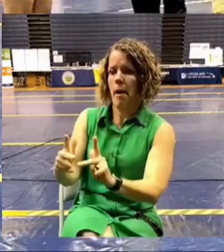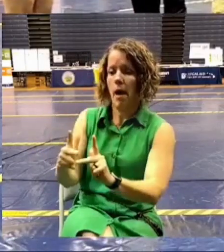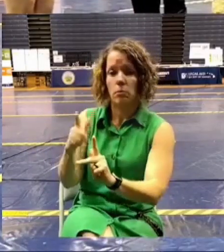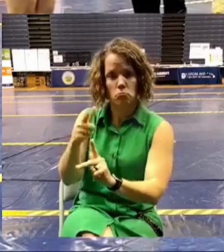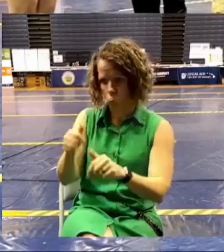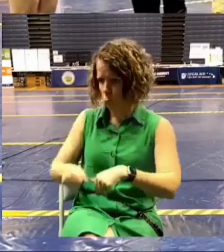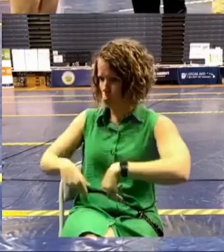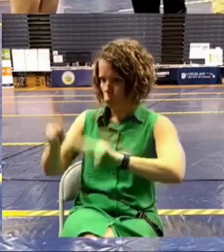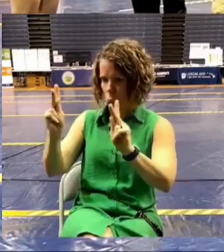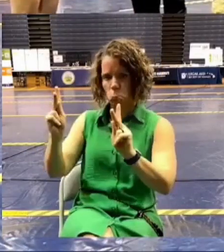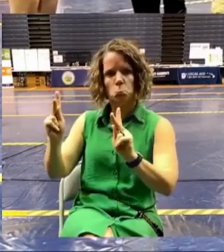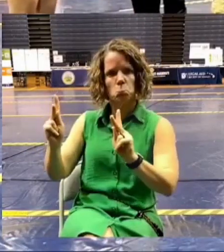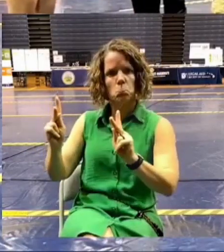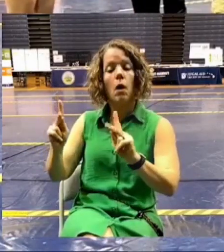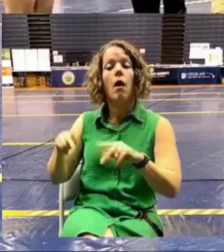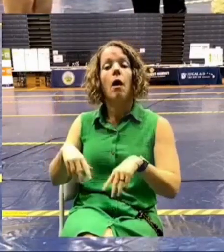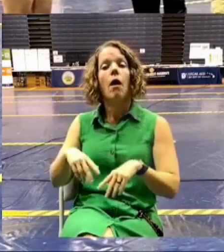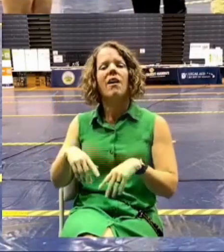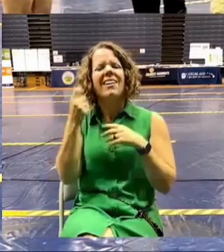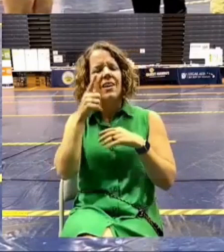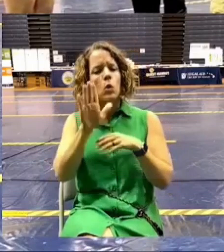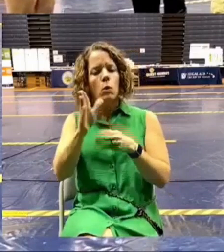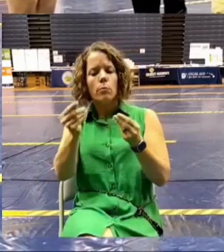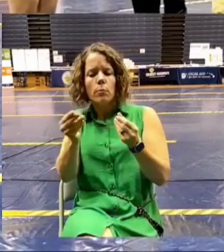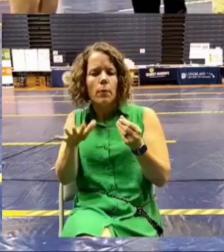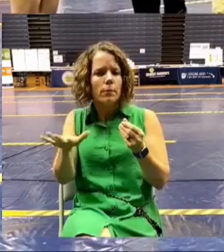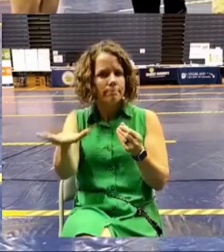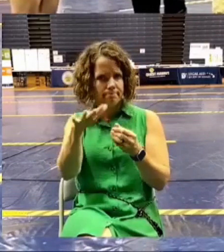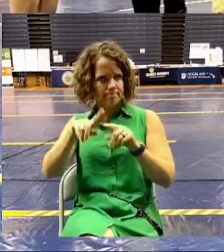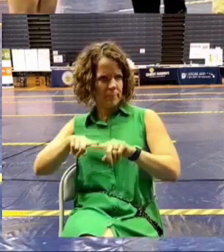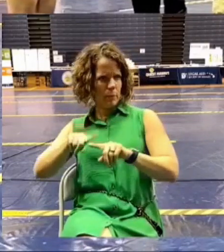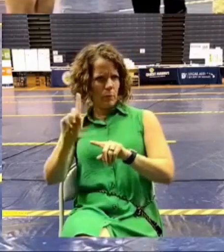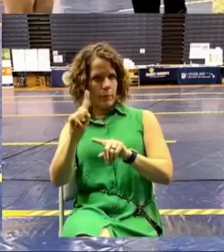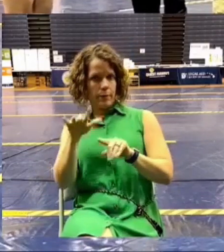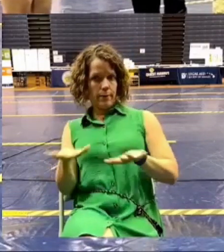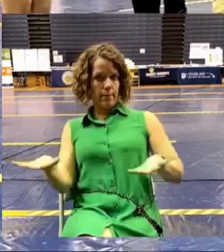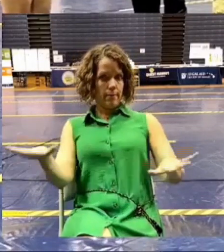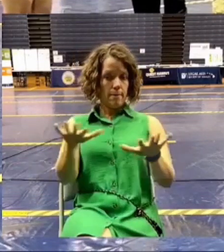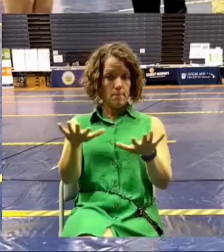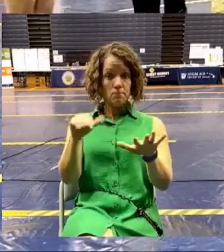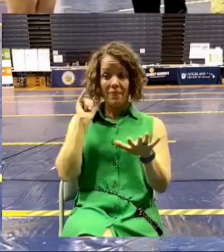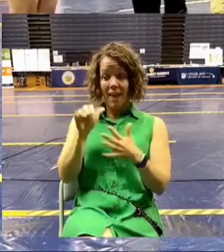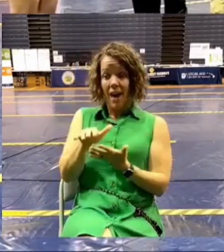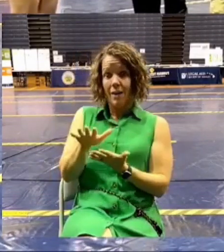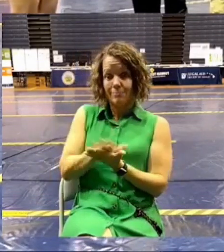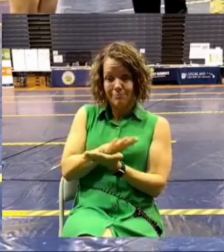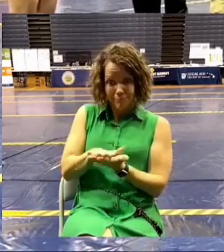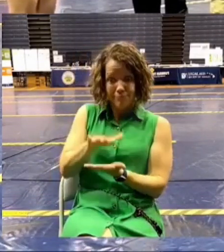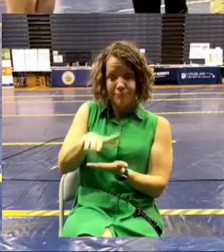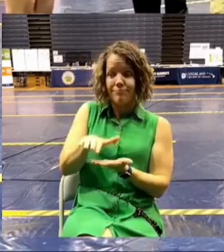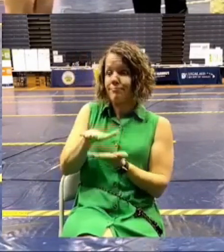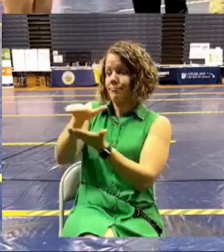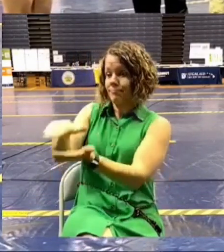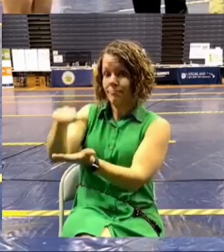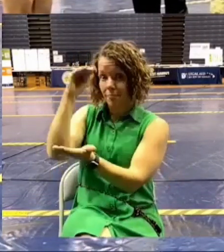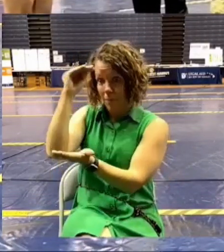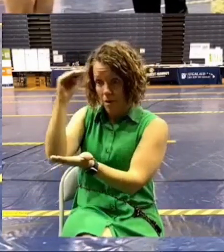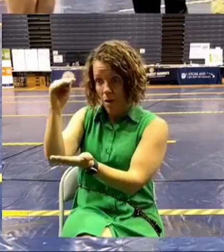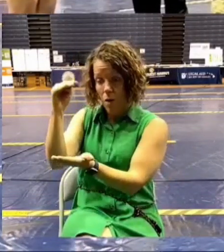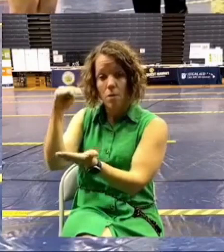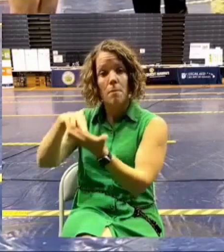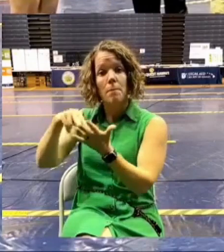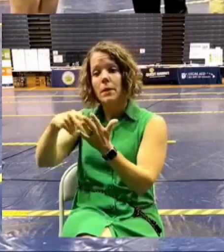property is and that particular situation, once we've turned that back over to the county, that, you know, we no longer have